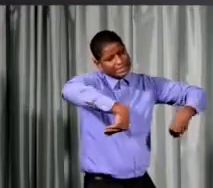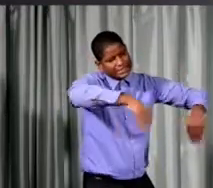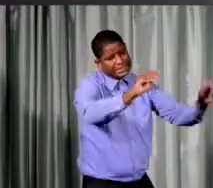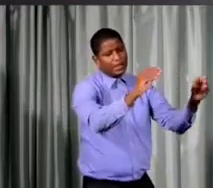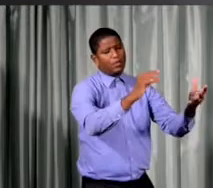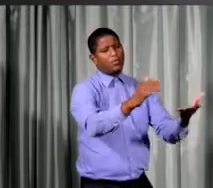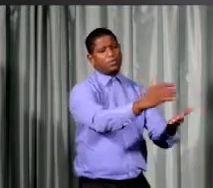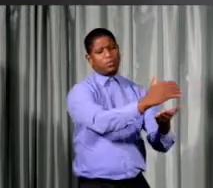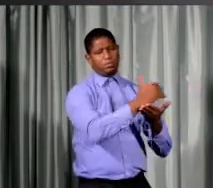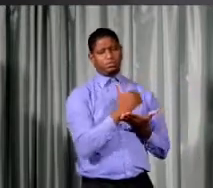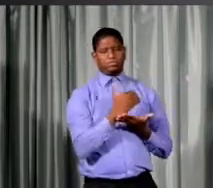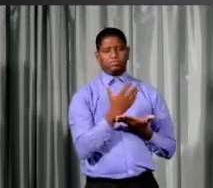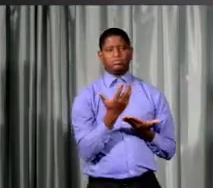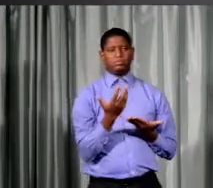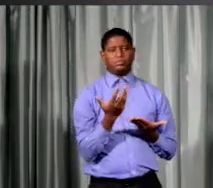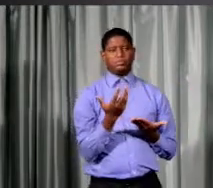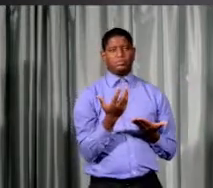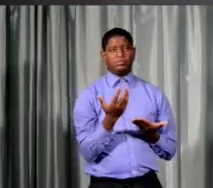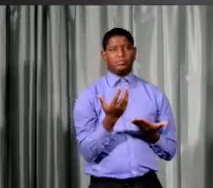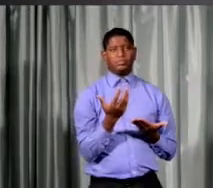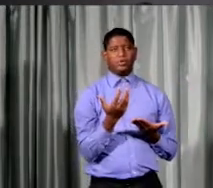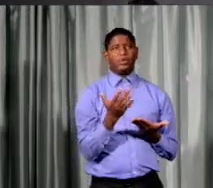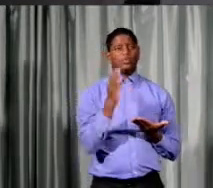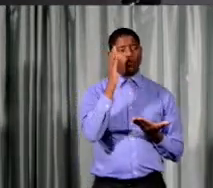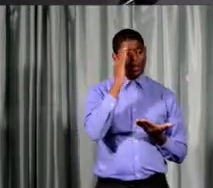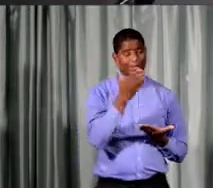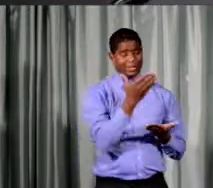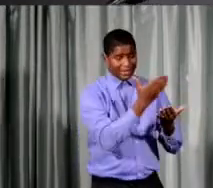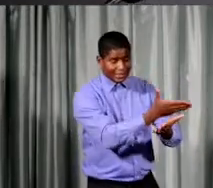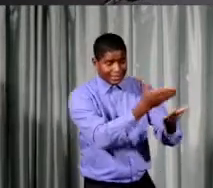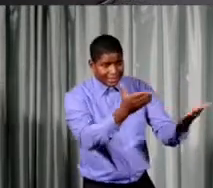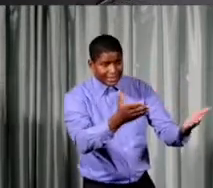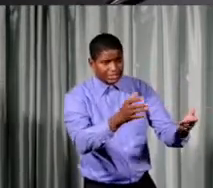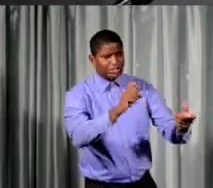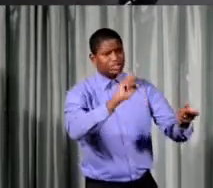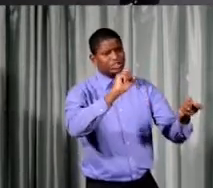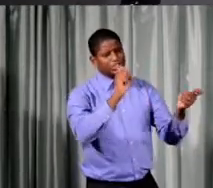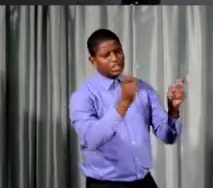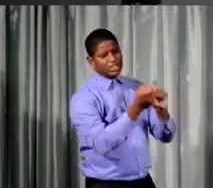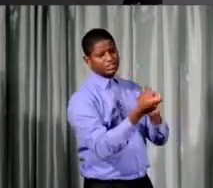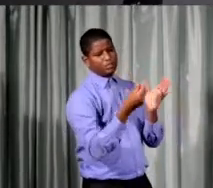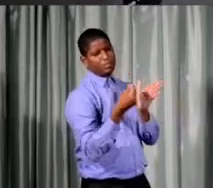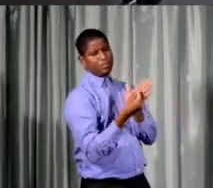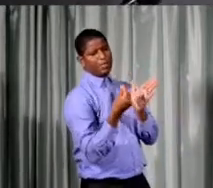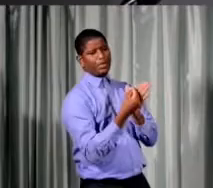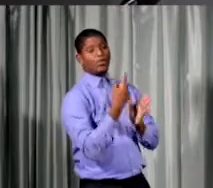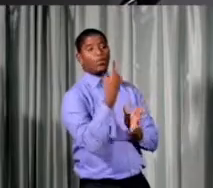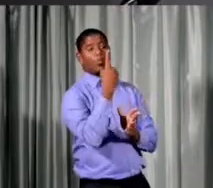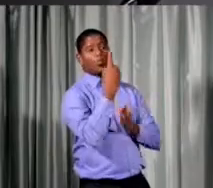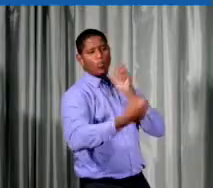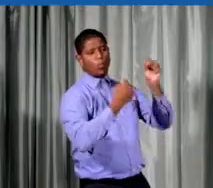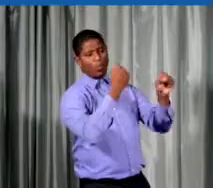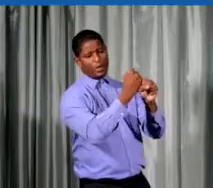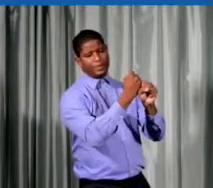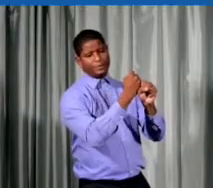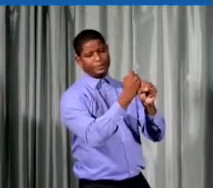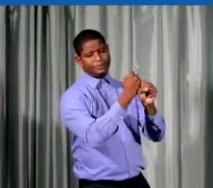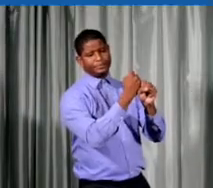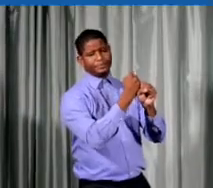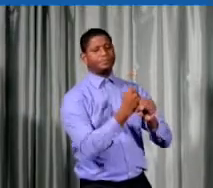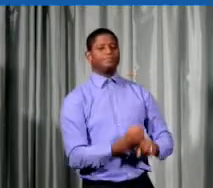receivables, inventory. That is what we call current assets. You expect them to be converted to cash within a year.